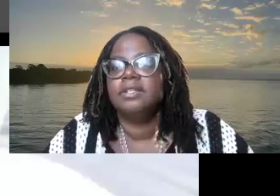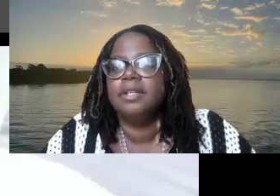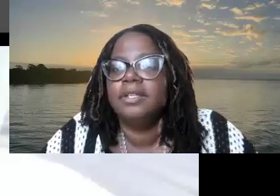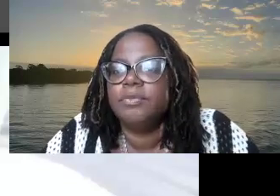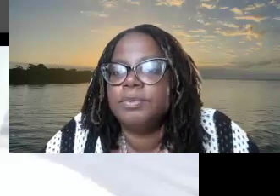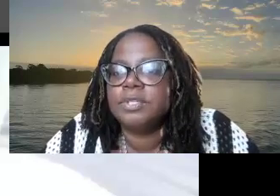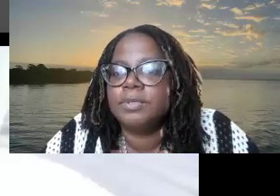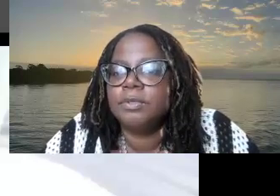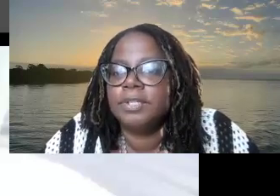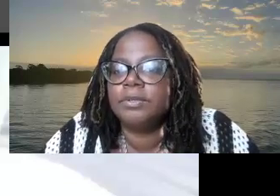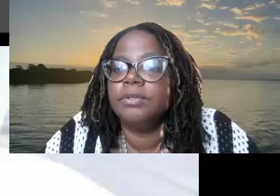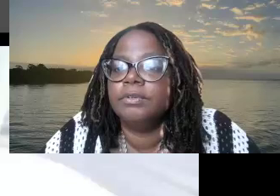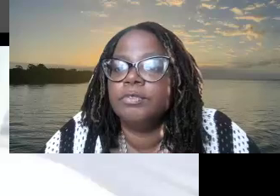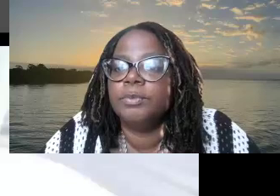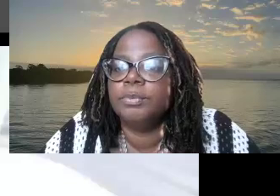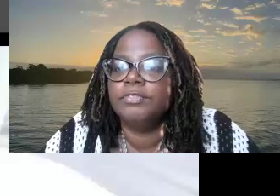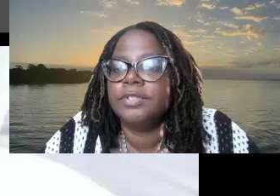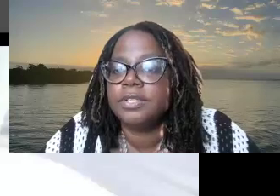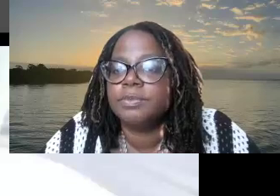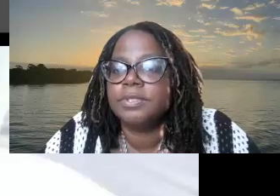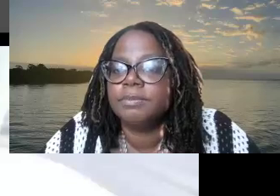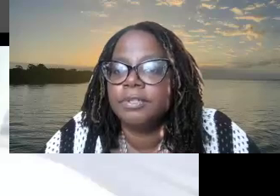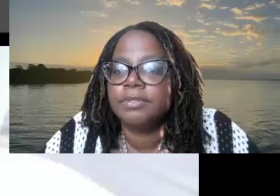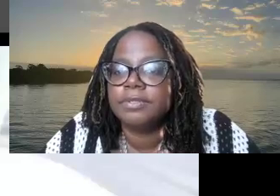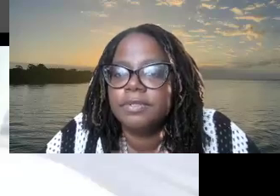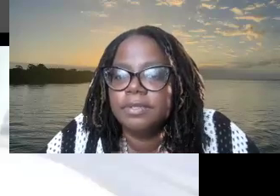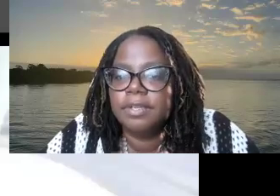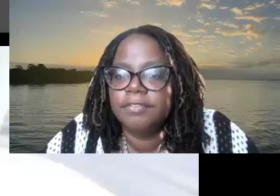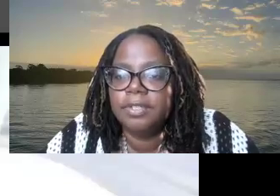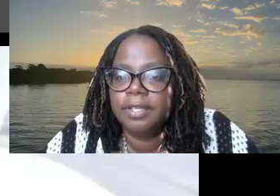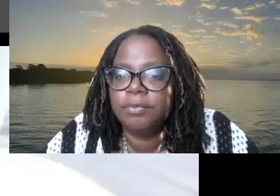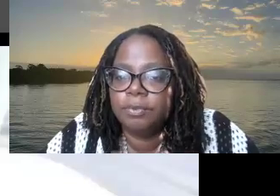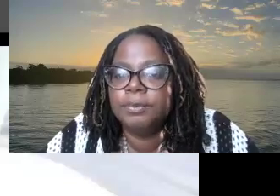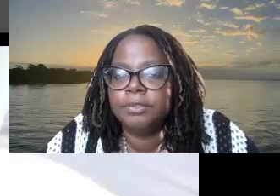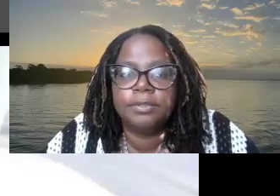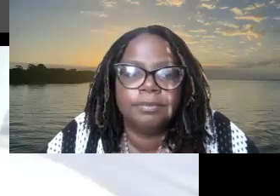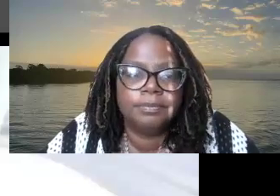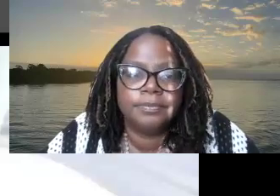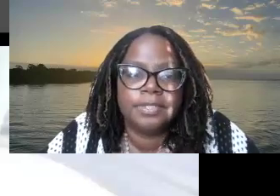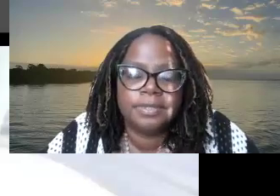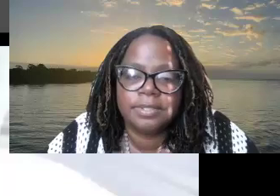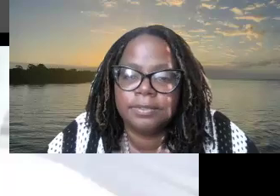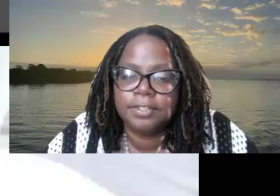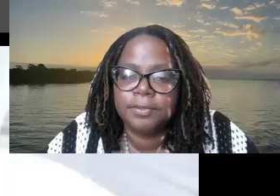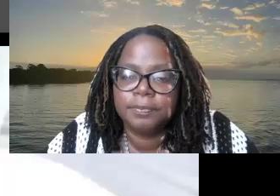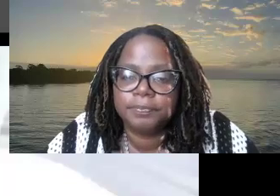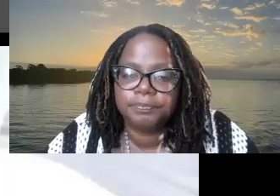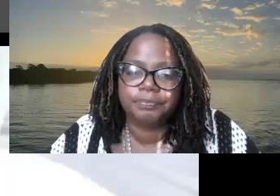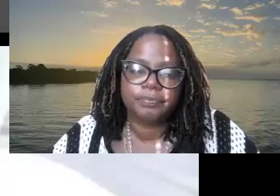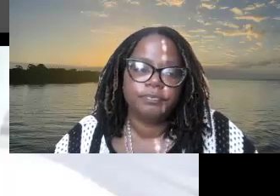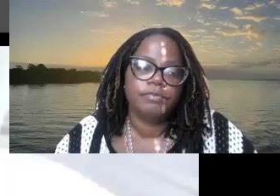violence, 93% were killed by current or former boyfriends, husbands, and partners. Every day, 3 women are killed.